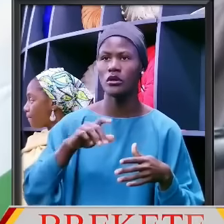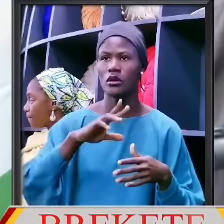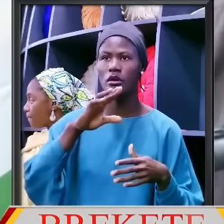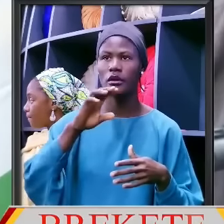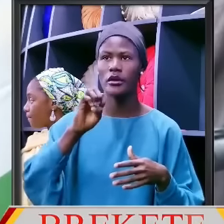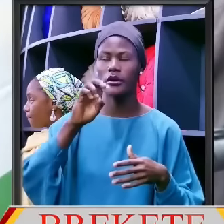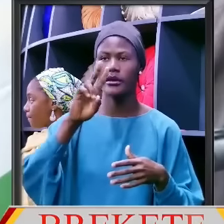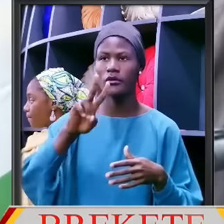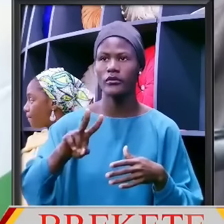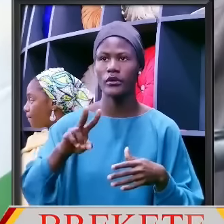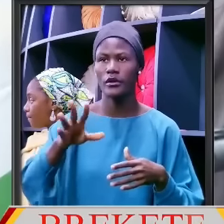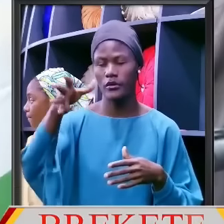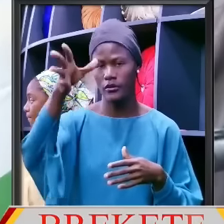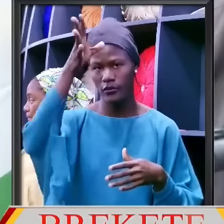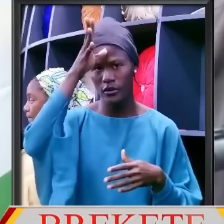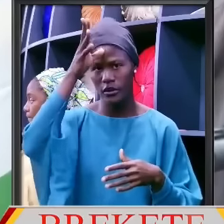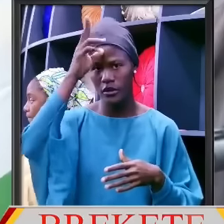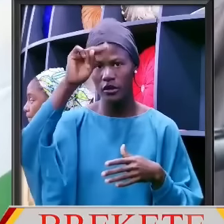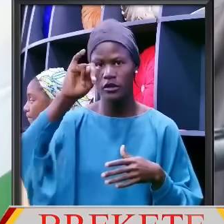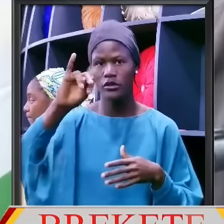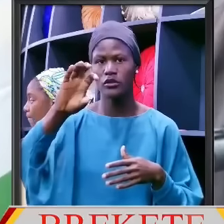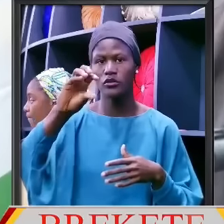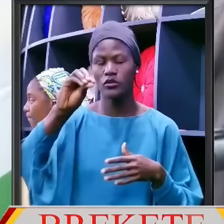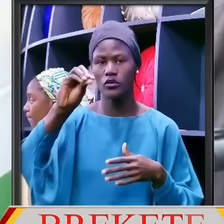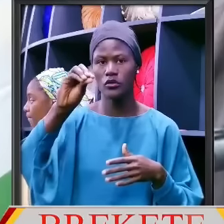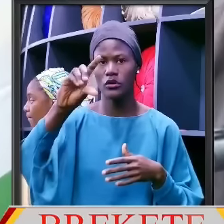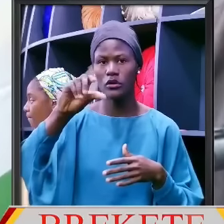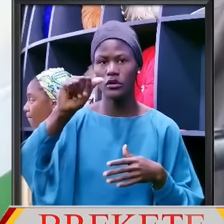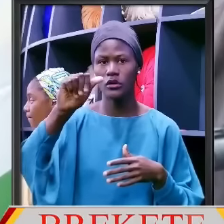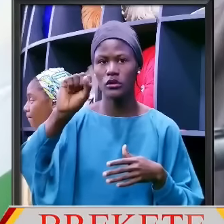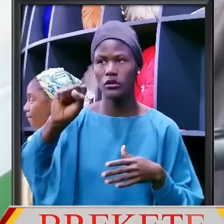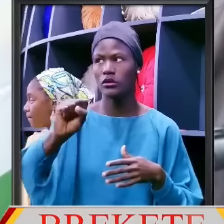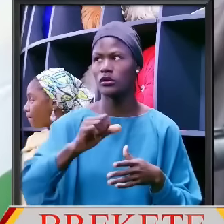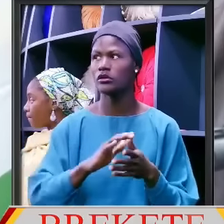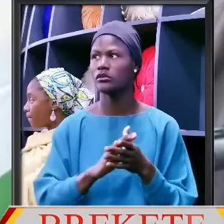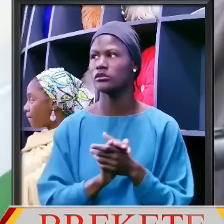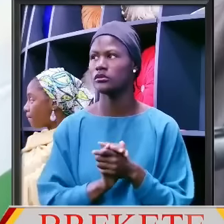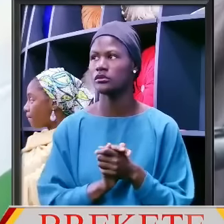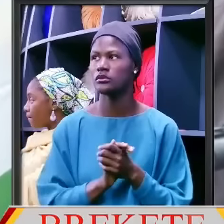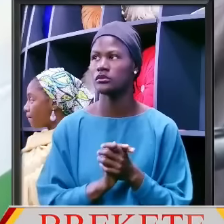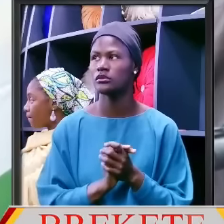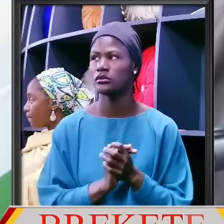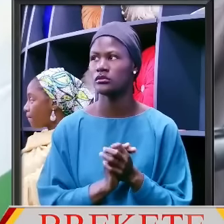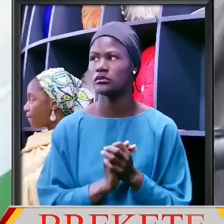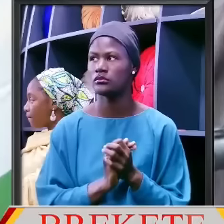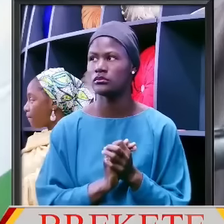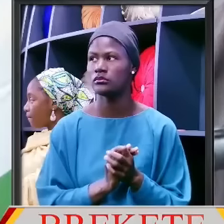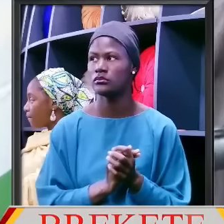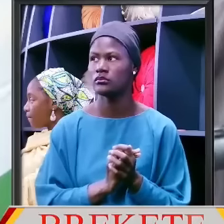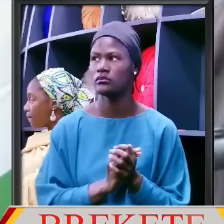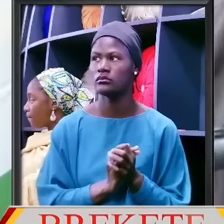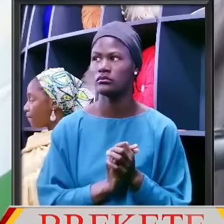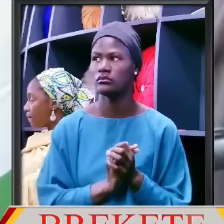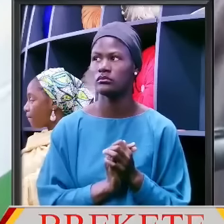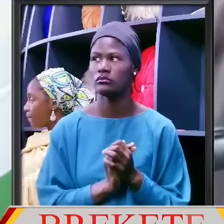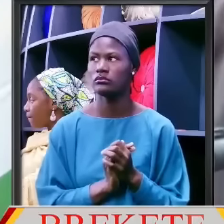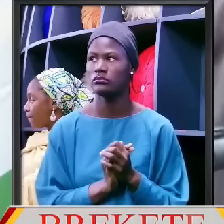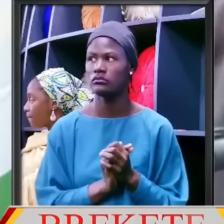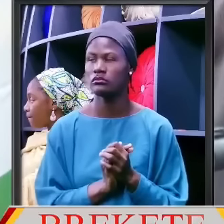Reverend Father Nicholas Nwanze, Peter, watching him, Elias Ezibo. Elias?